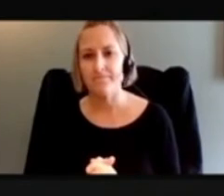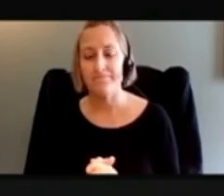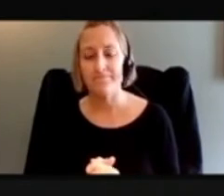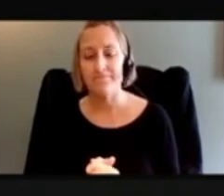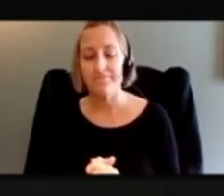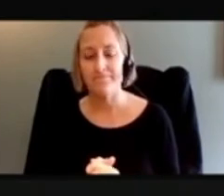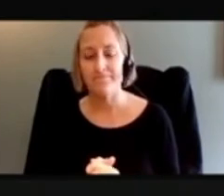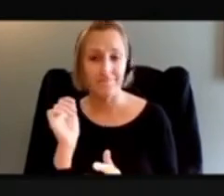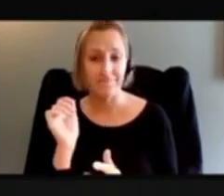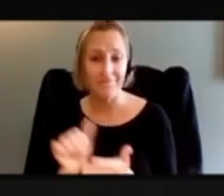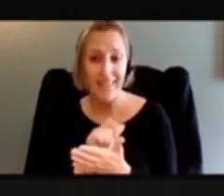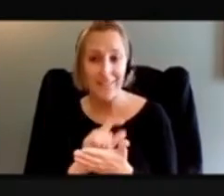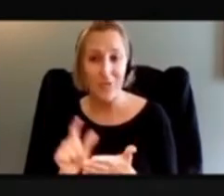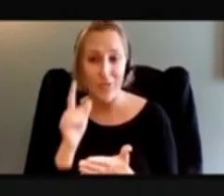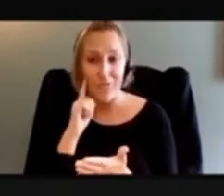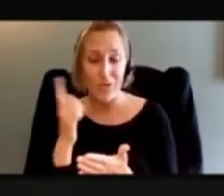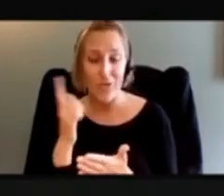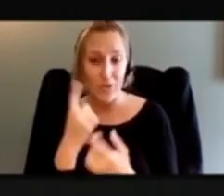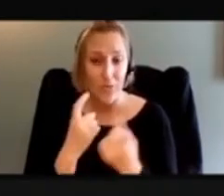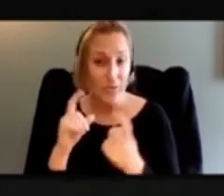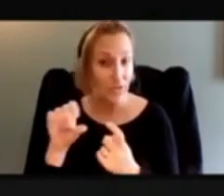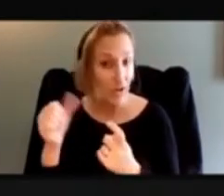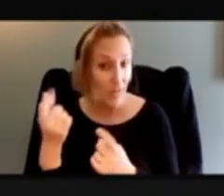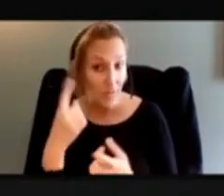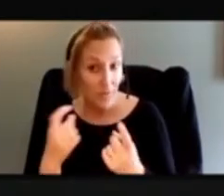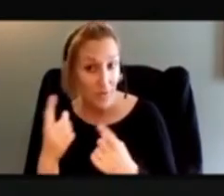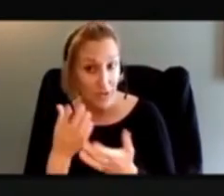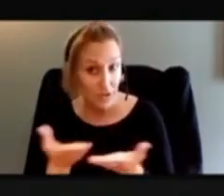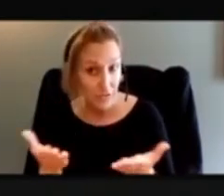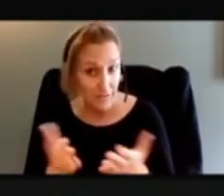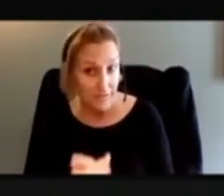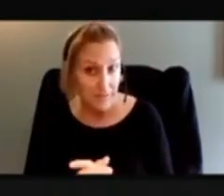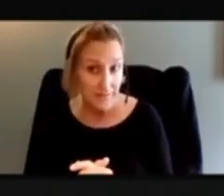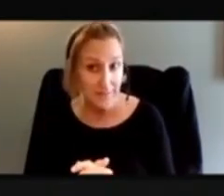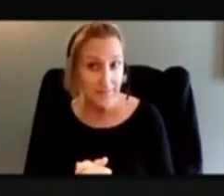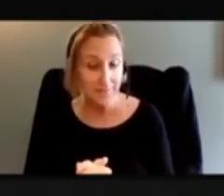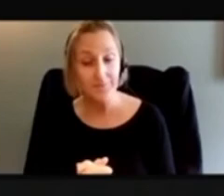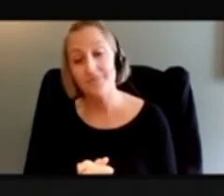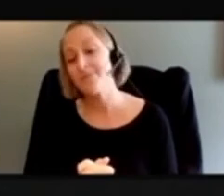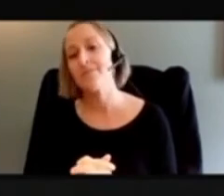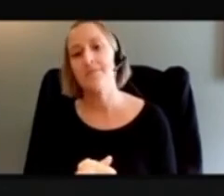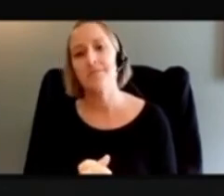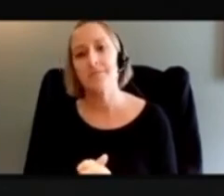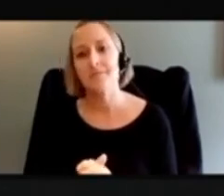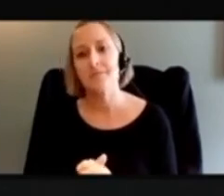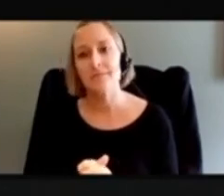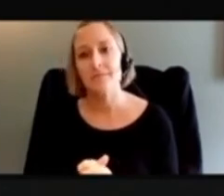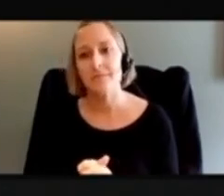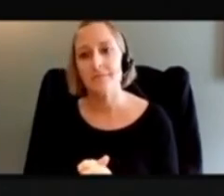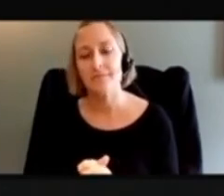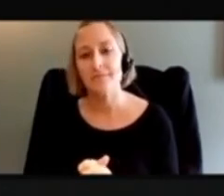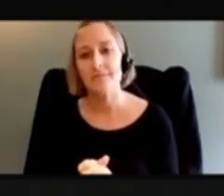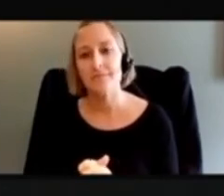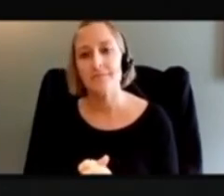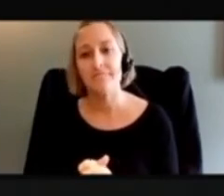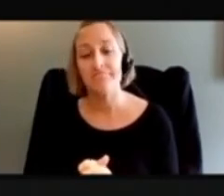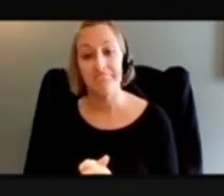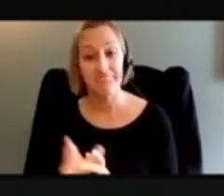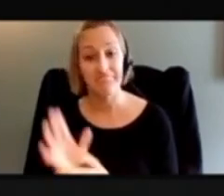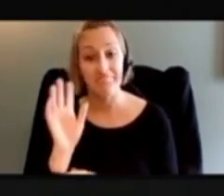is, those are all the, any other questions that you guys may have? I think that's